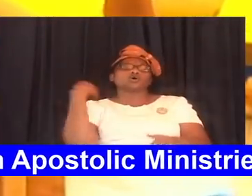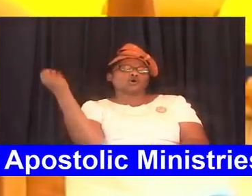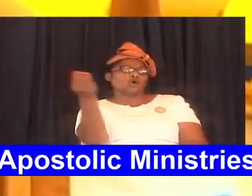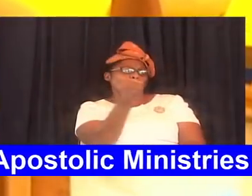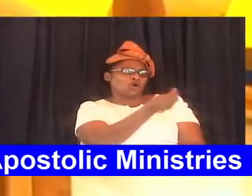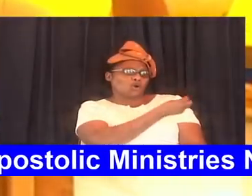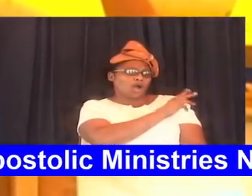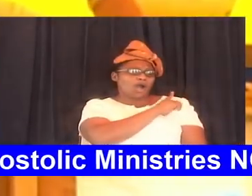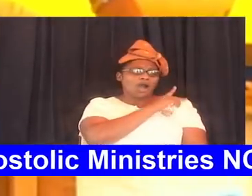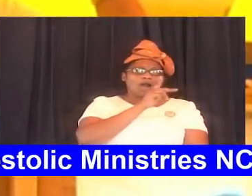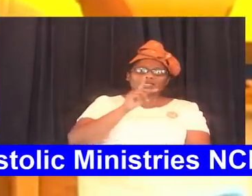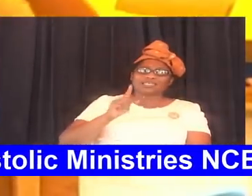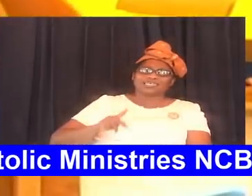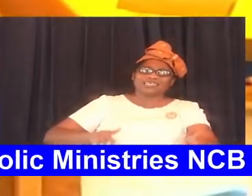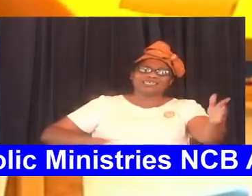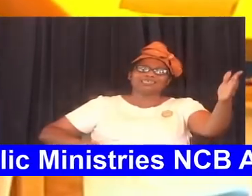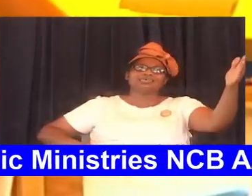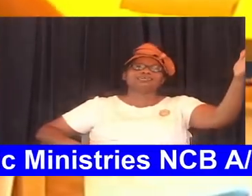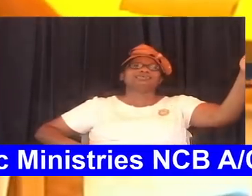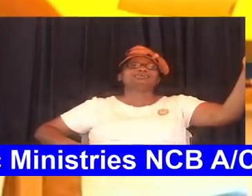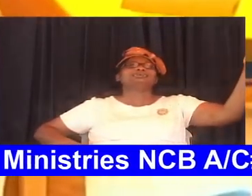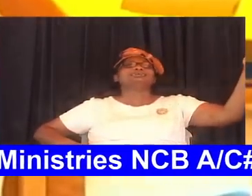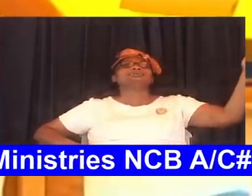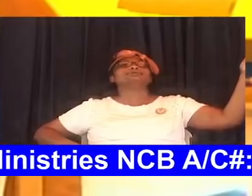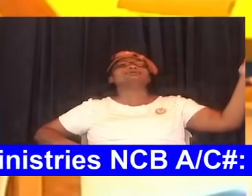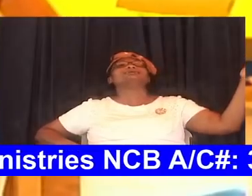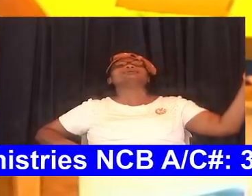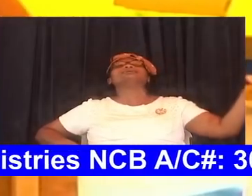Hallelujah. To our